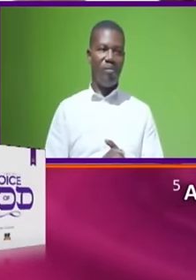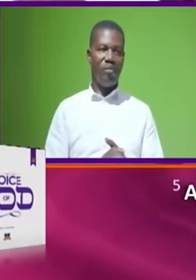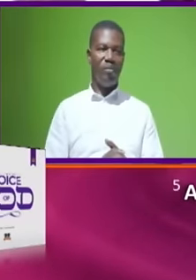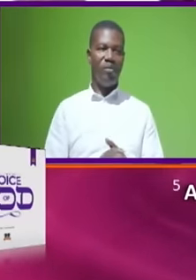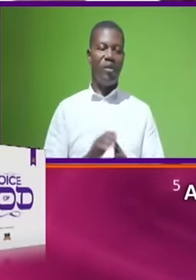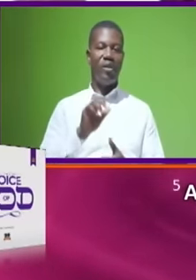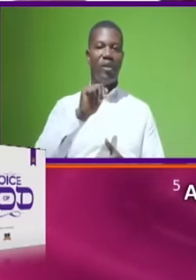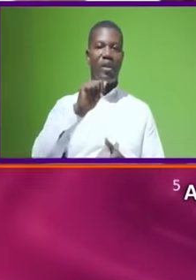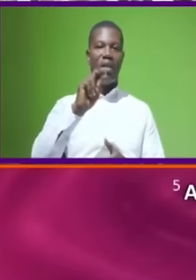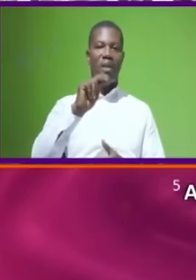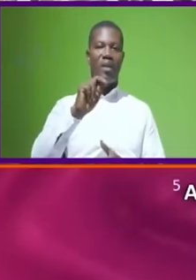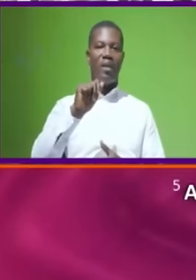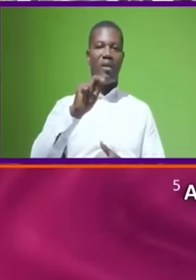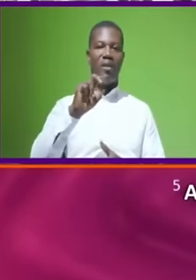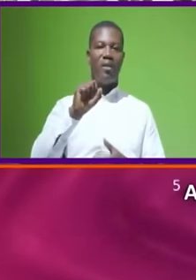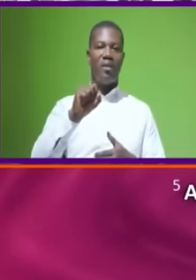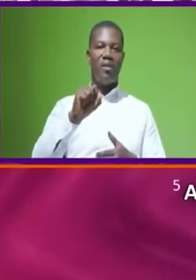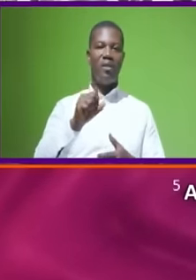And Ananias.